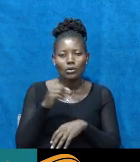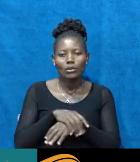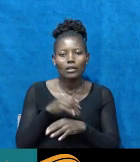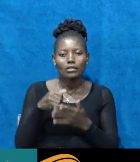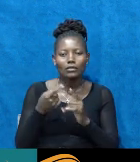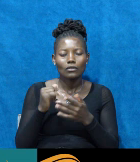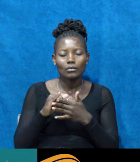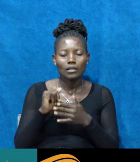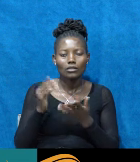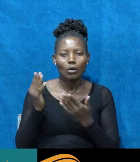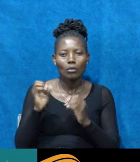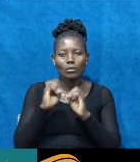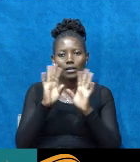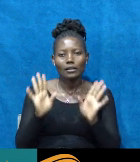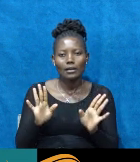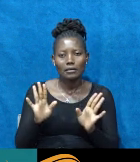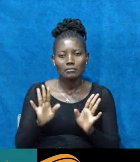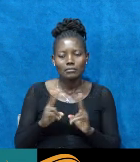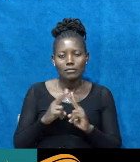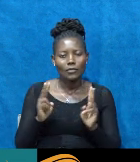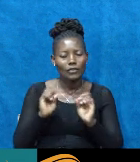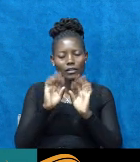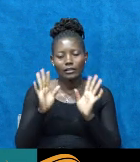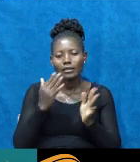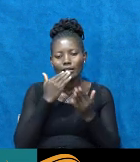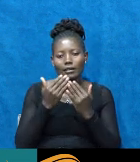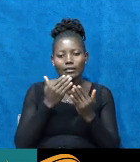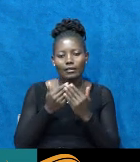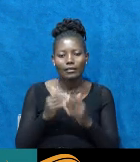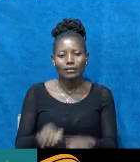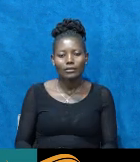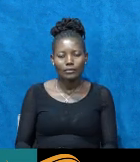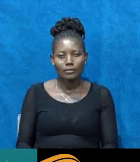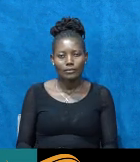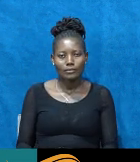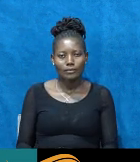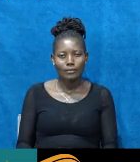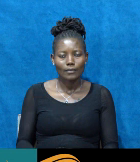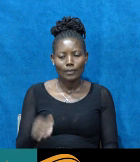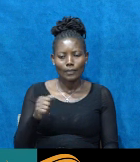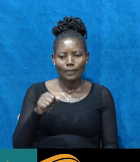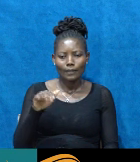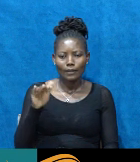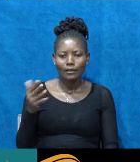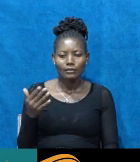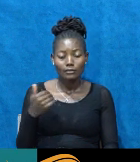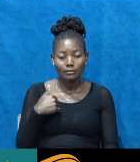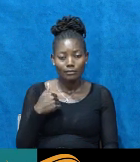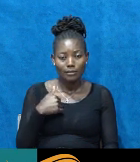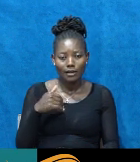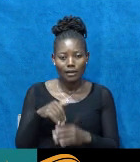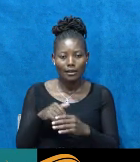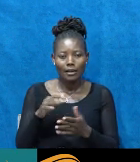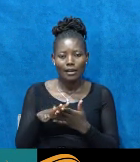I know in Ghana, I think it's palm oil is the most popular oil used. What's the most common and popular